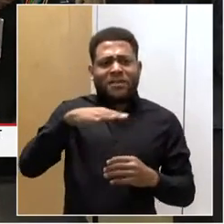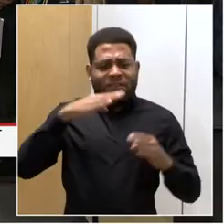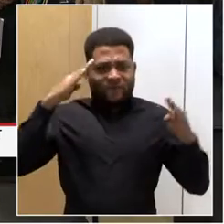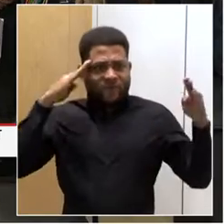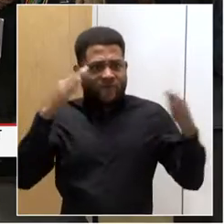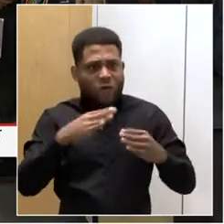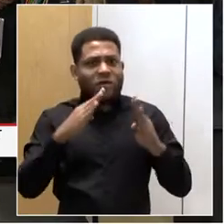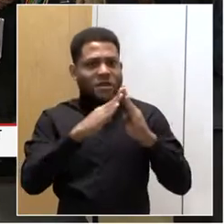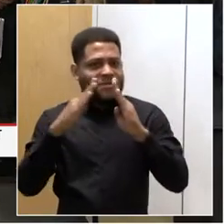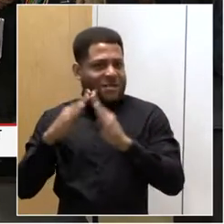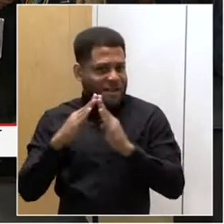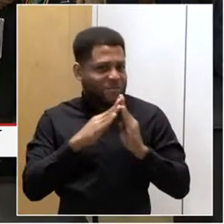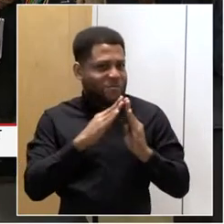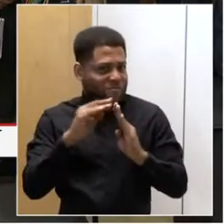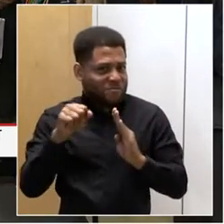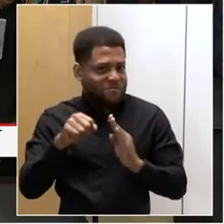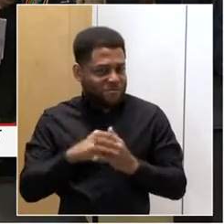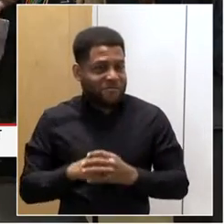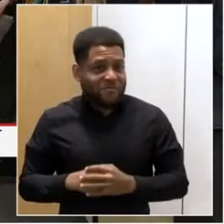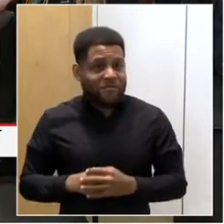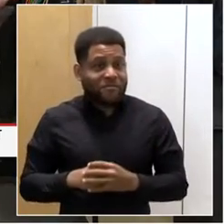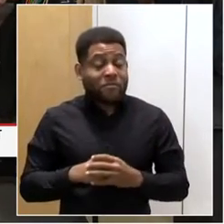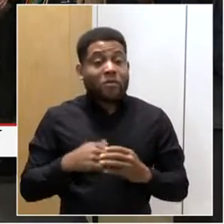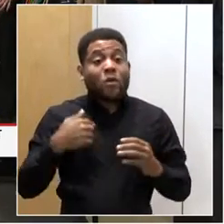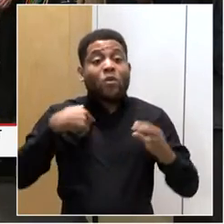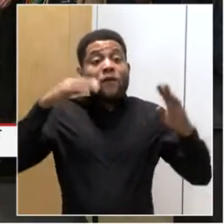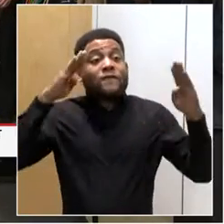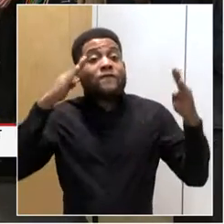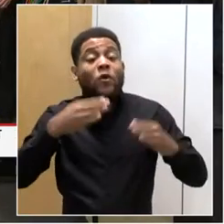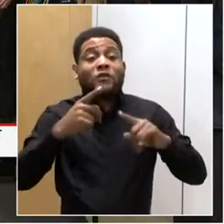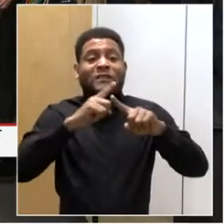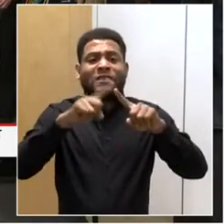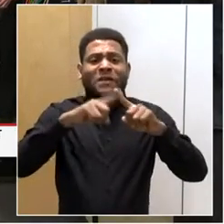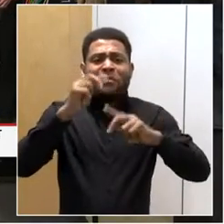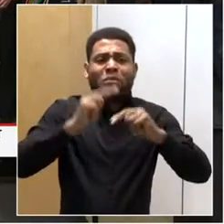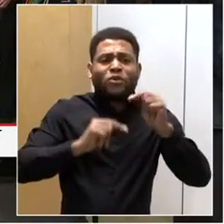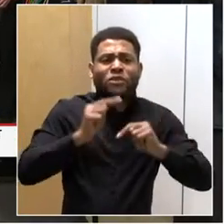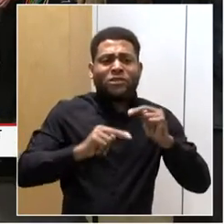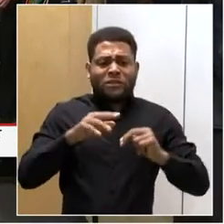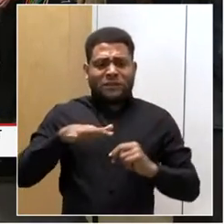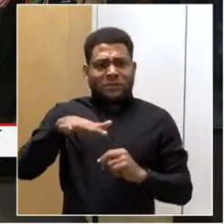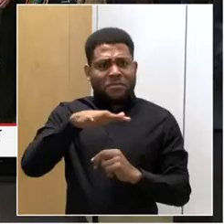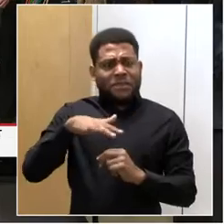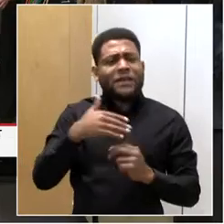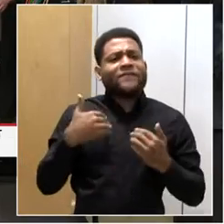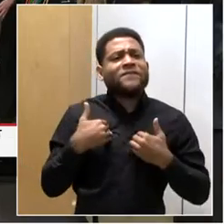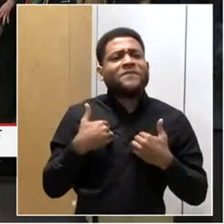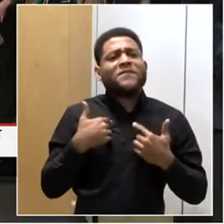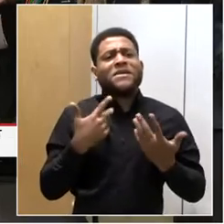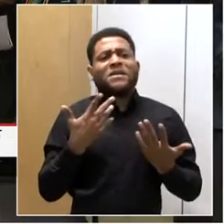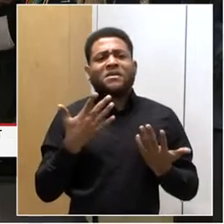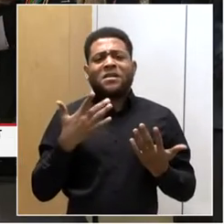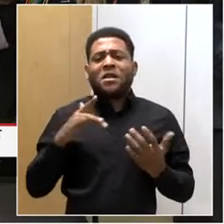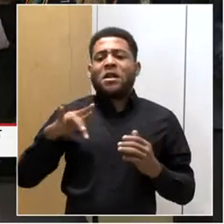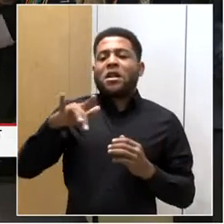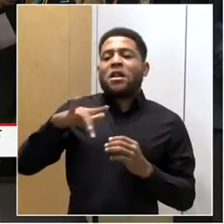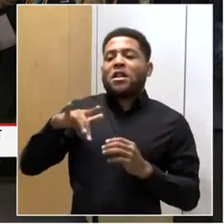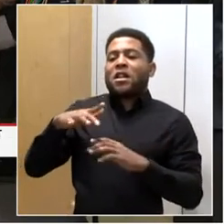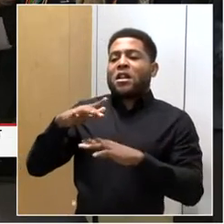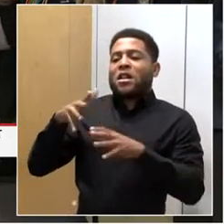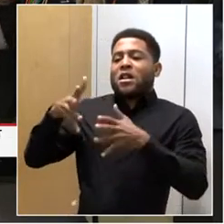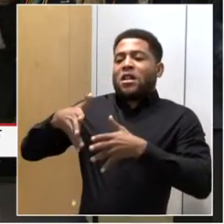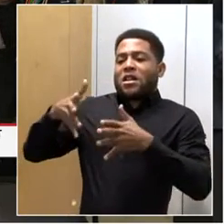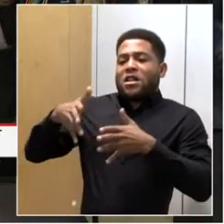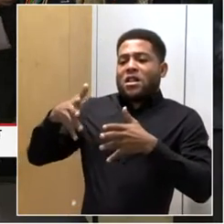downtown. We're focused on spaces that will help us bring vacant sites back to life. And